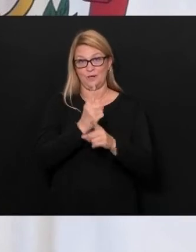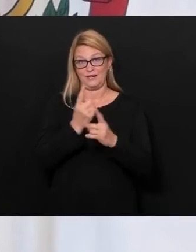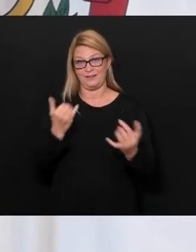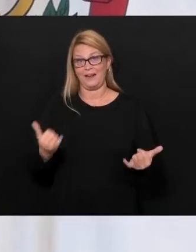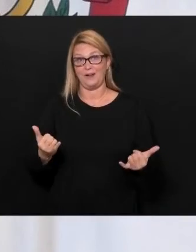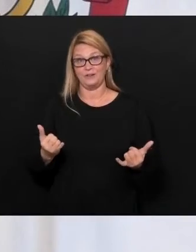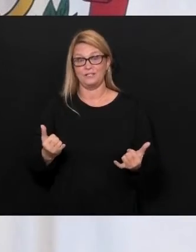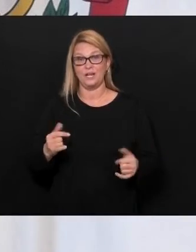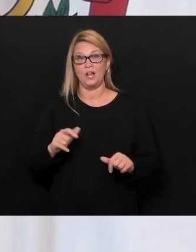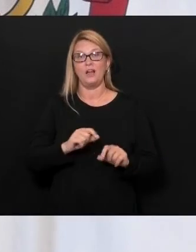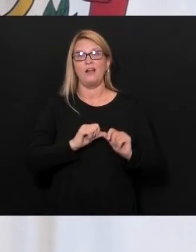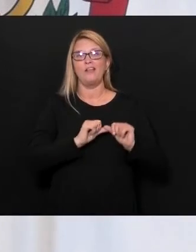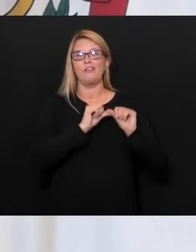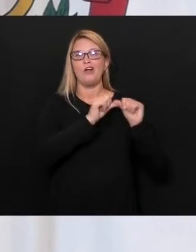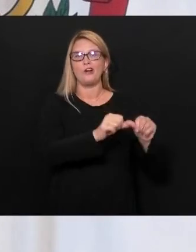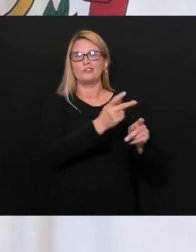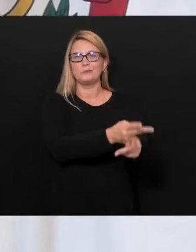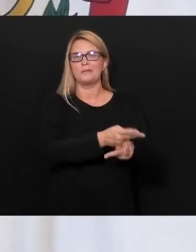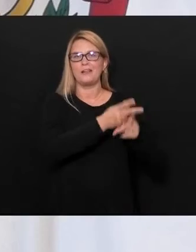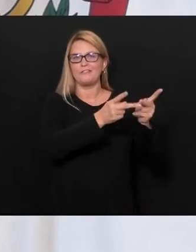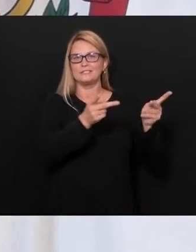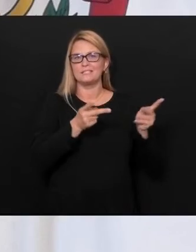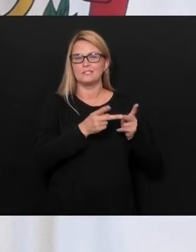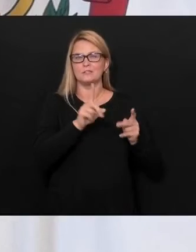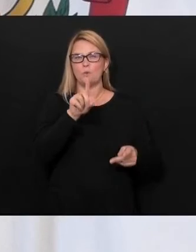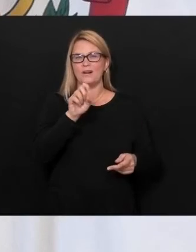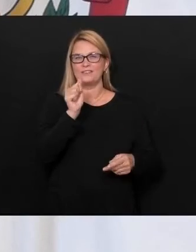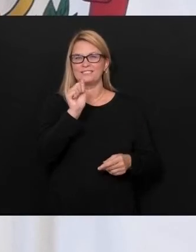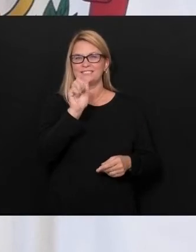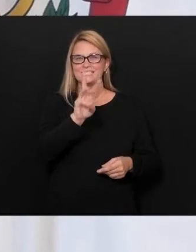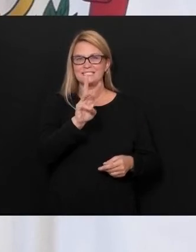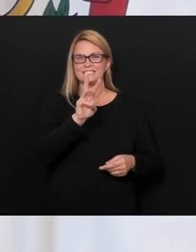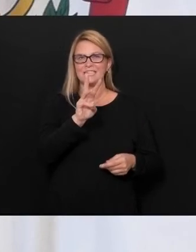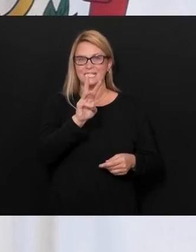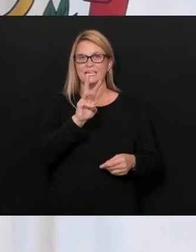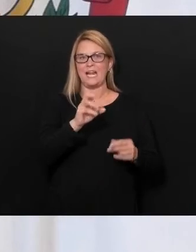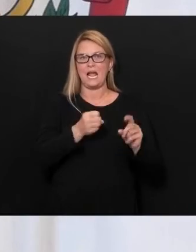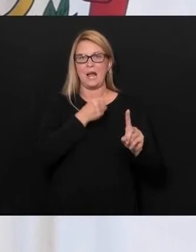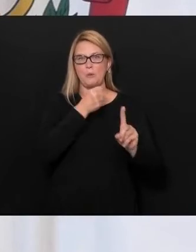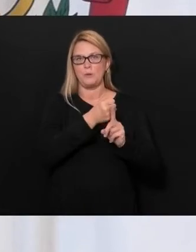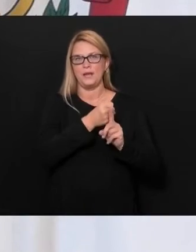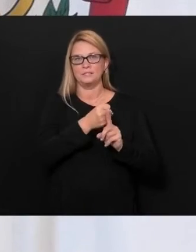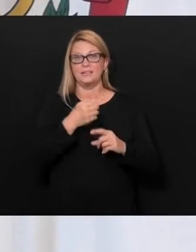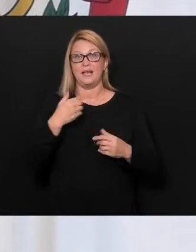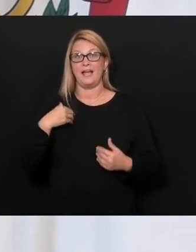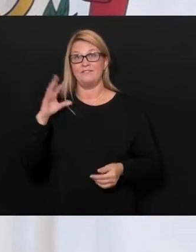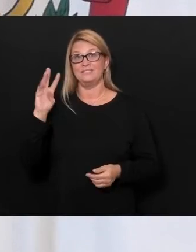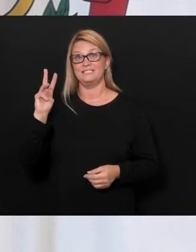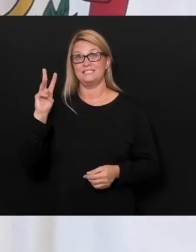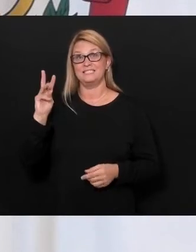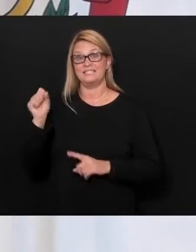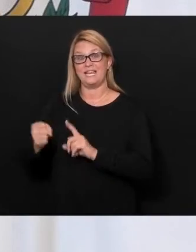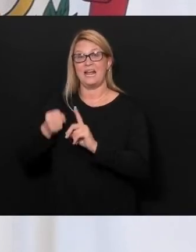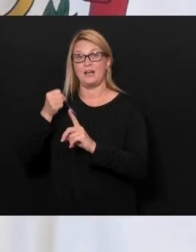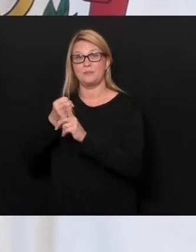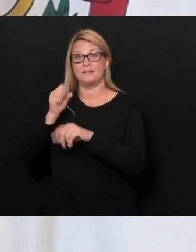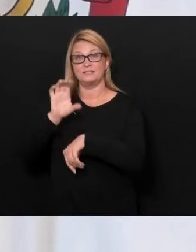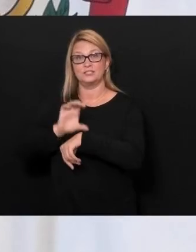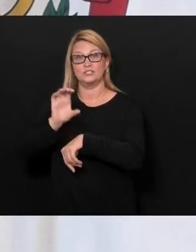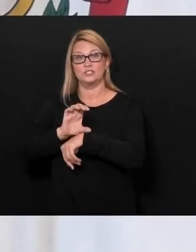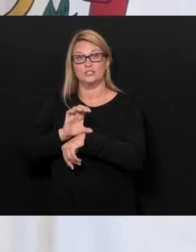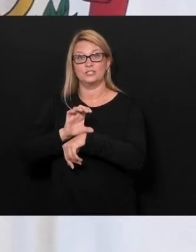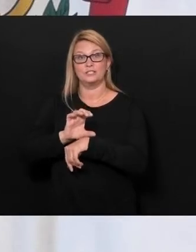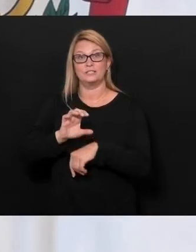our long-term care facilities, we have 116 outbreaks in our long-term care facilities. We have 16 active outbreaks in our